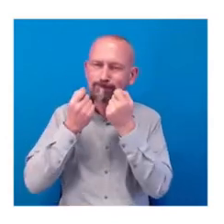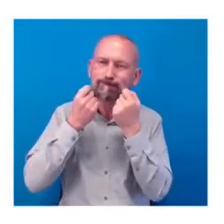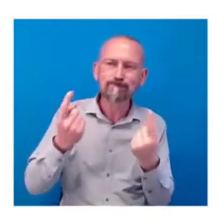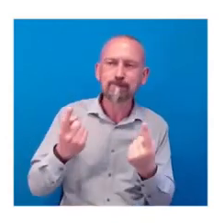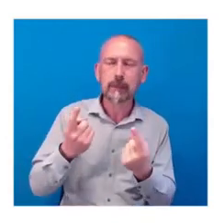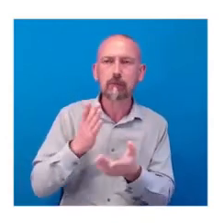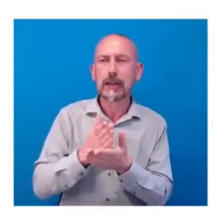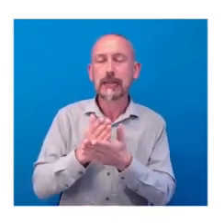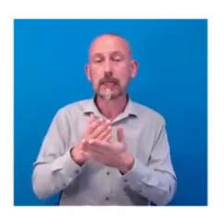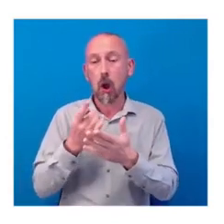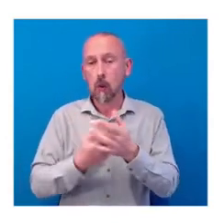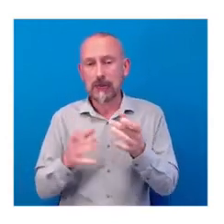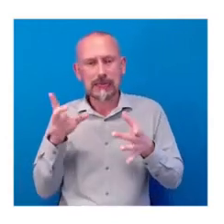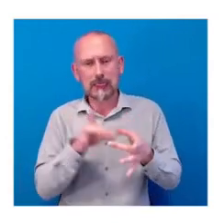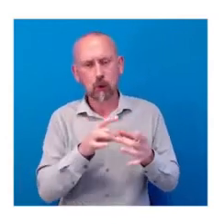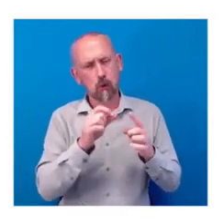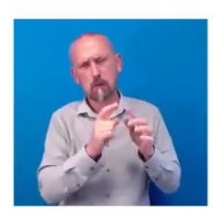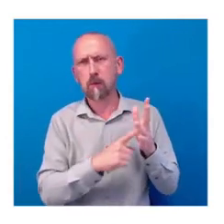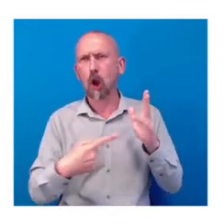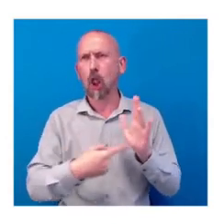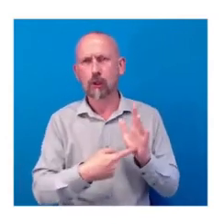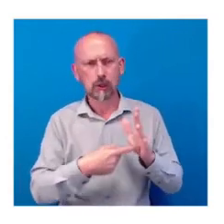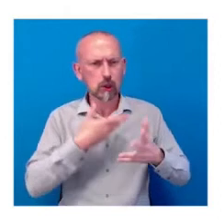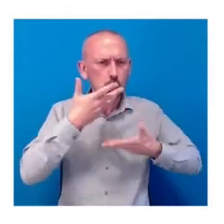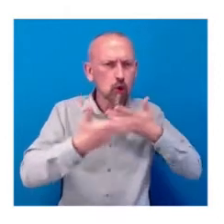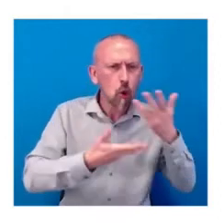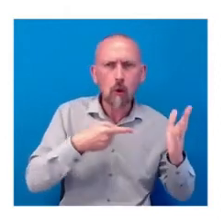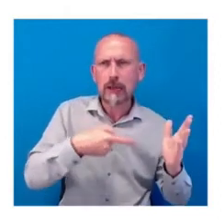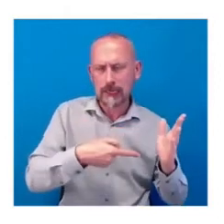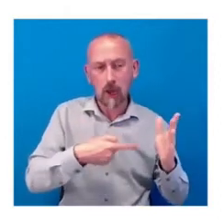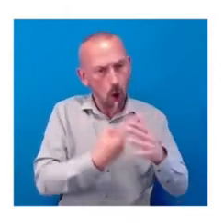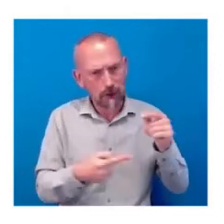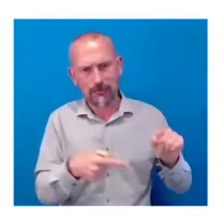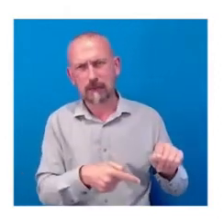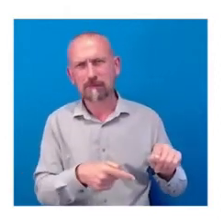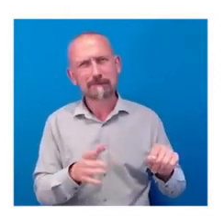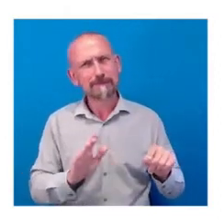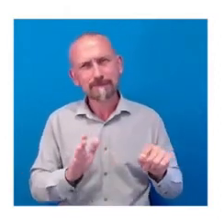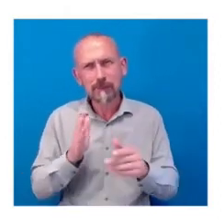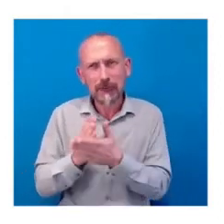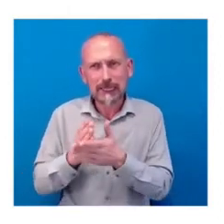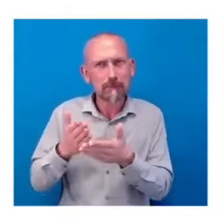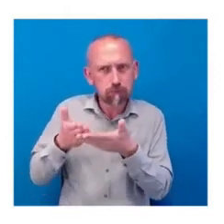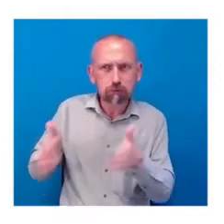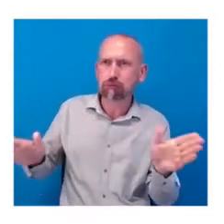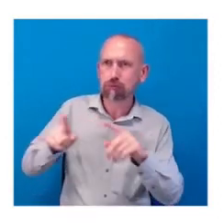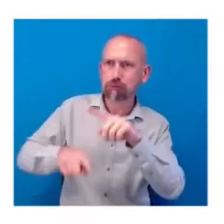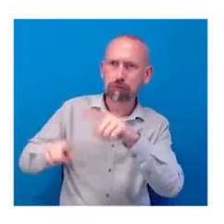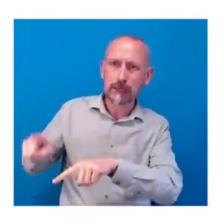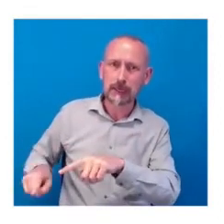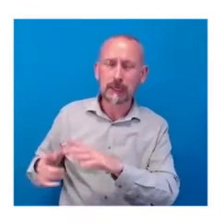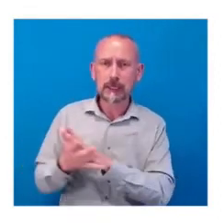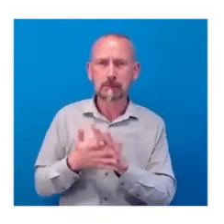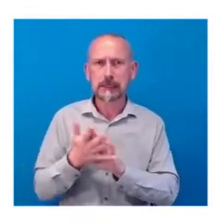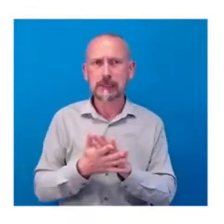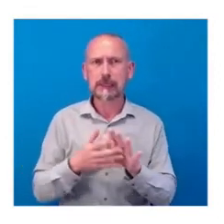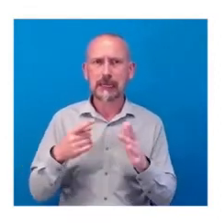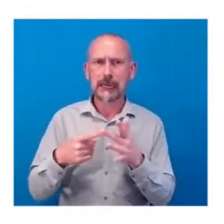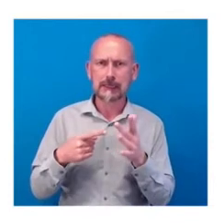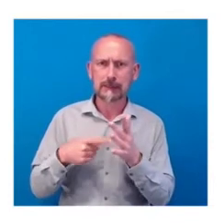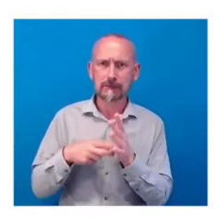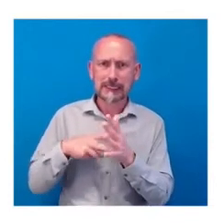chance to build their own picture of how well a broadcaster is doing in terms of its, you know, driving change in its on-screen diversity.